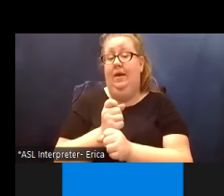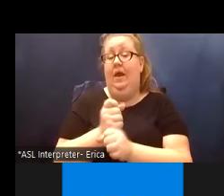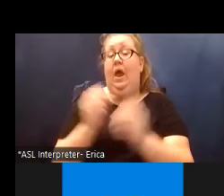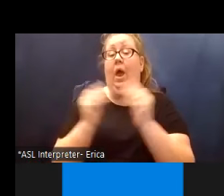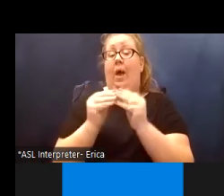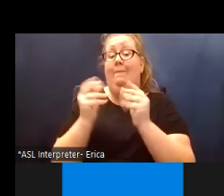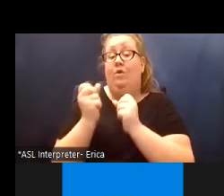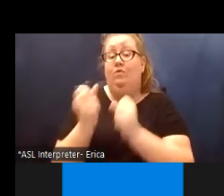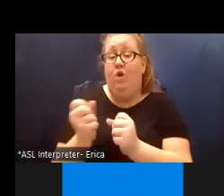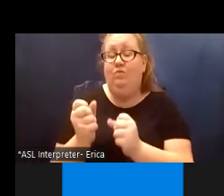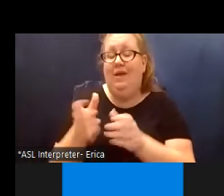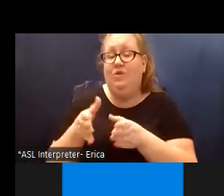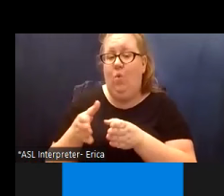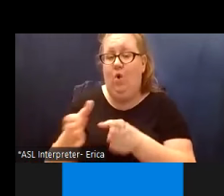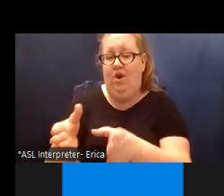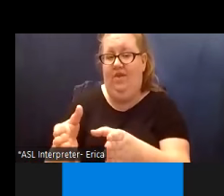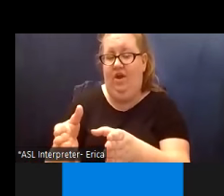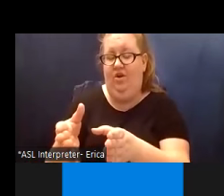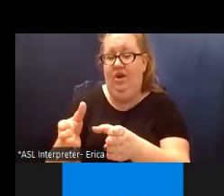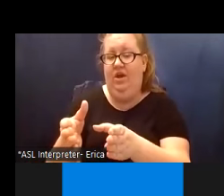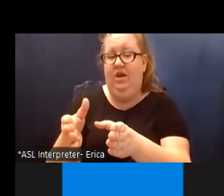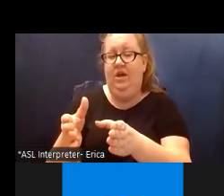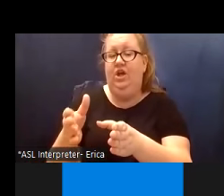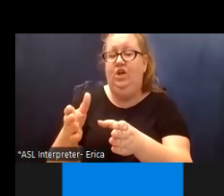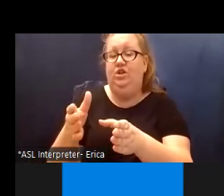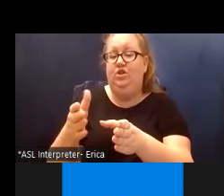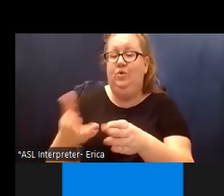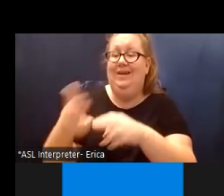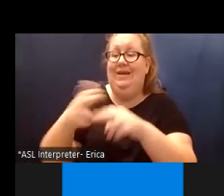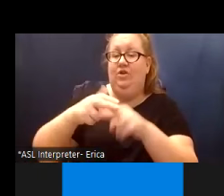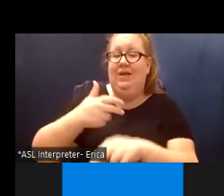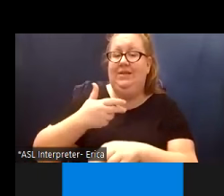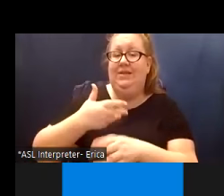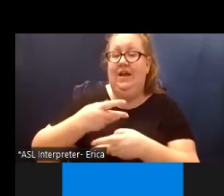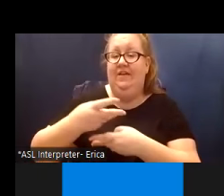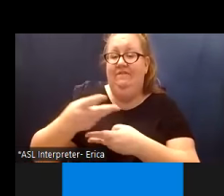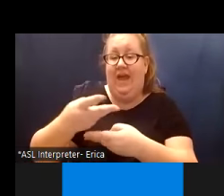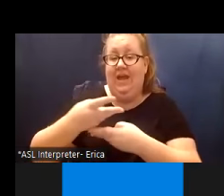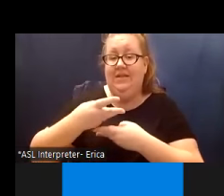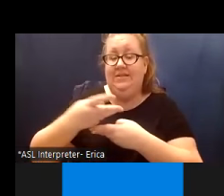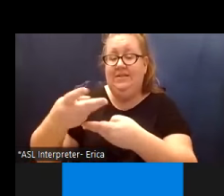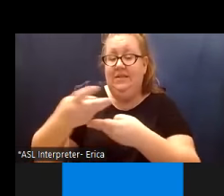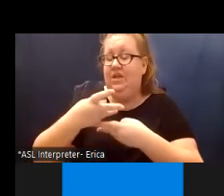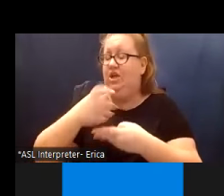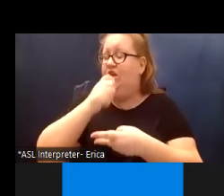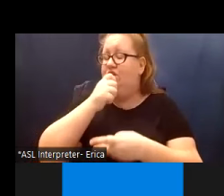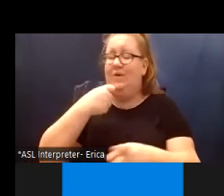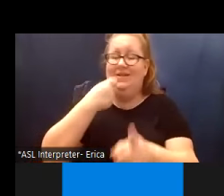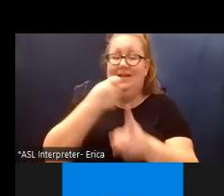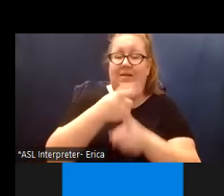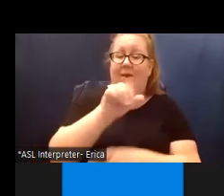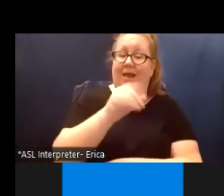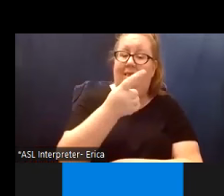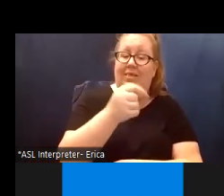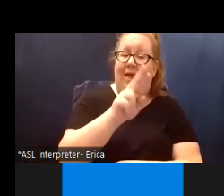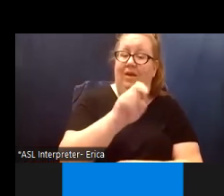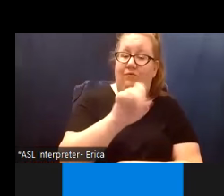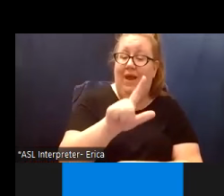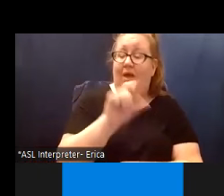robust corridor there to increase conveyance so that it doesn't impact the light rail or the highway as